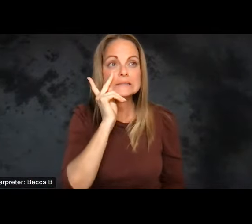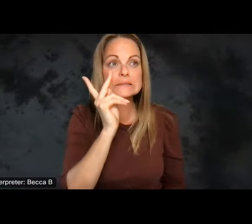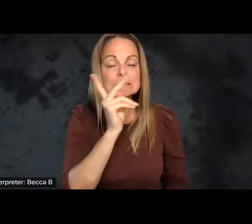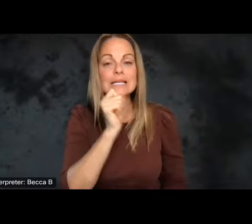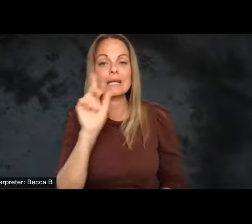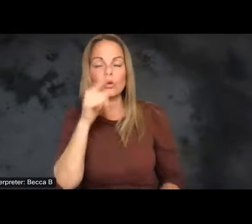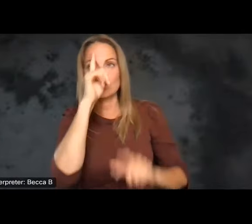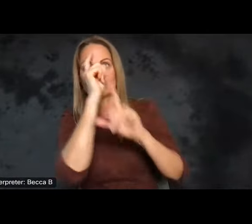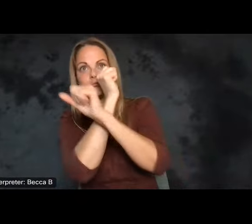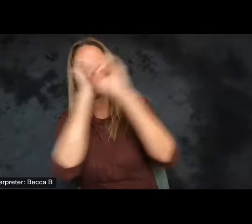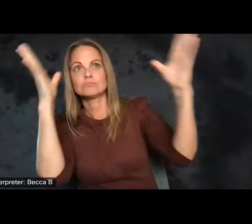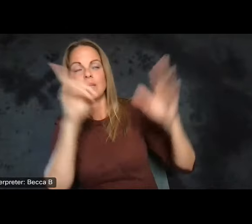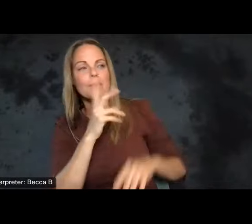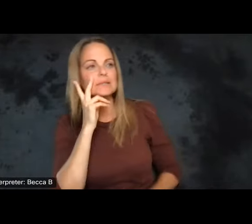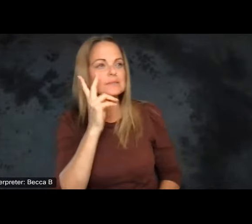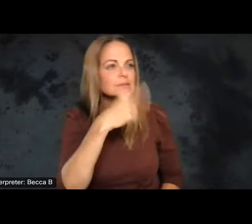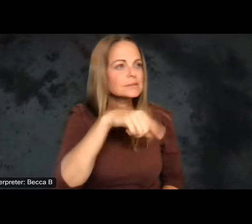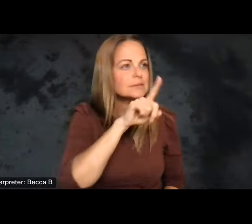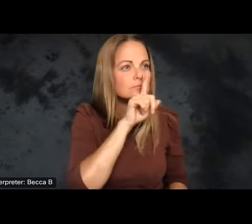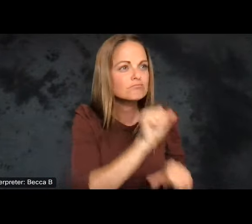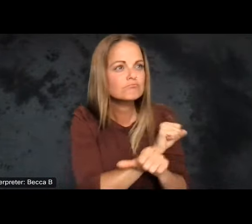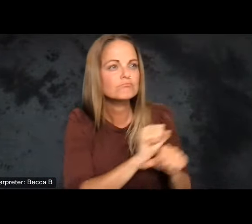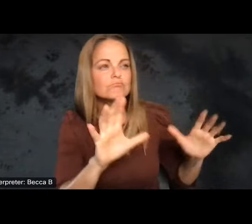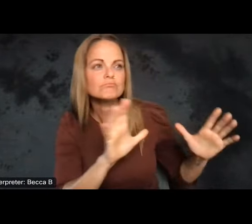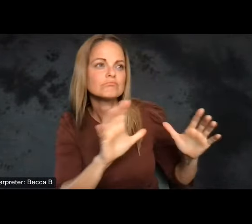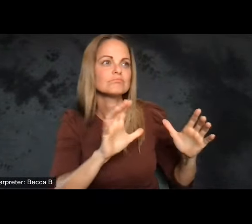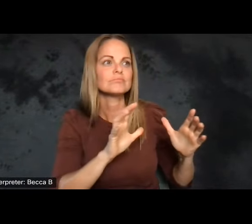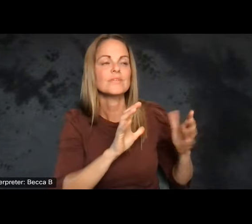certain things that came out to me, the partnership